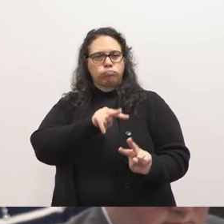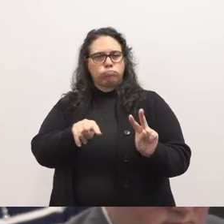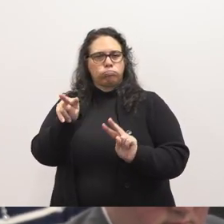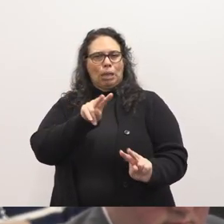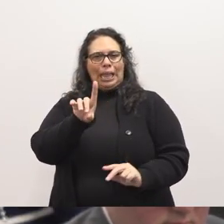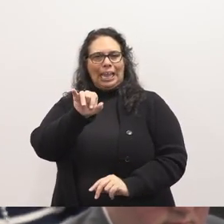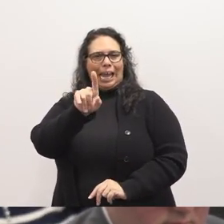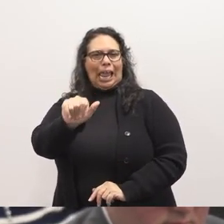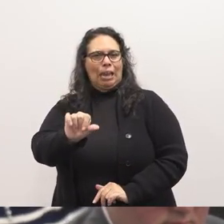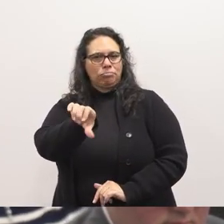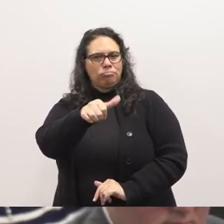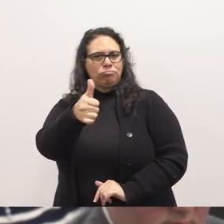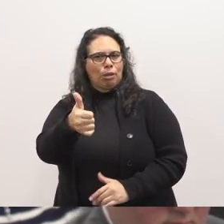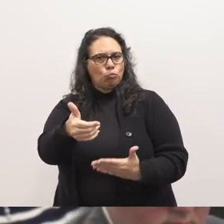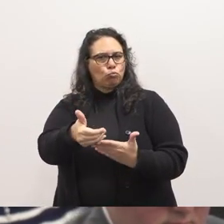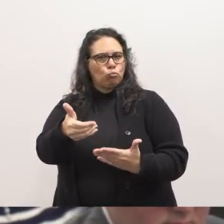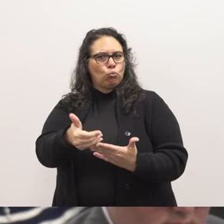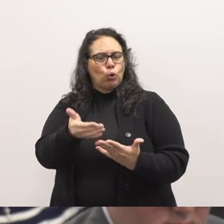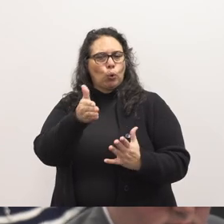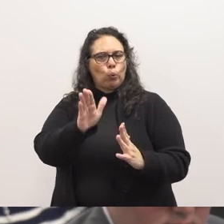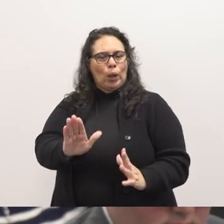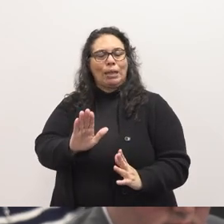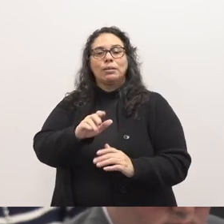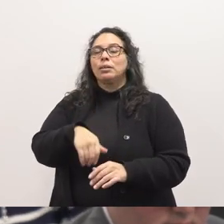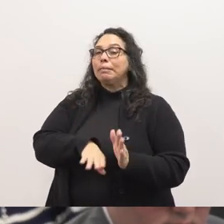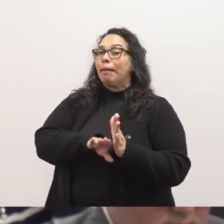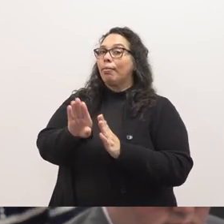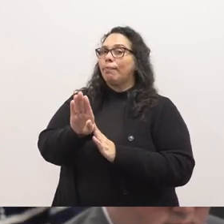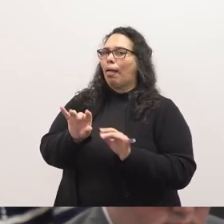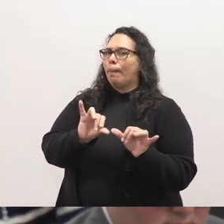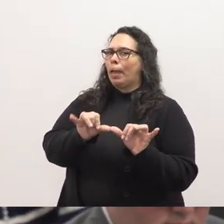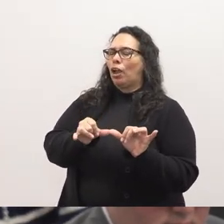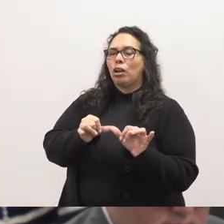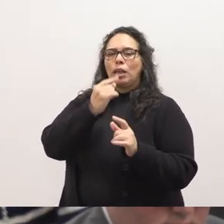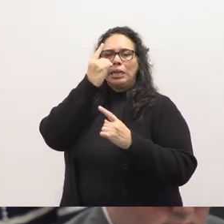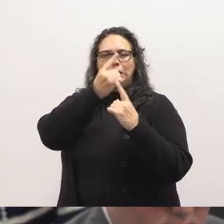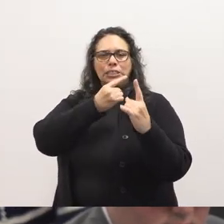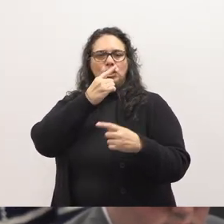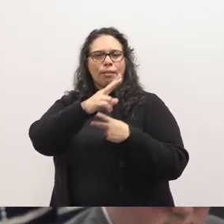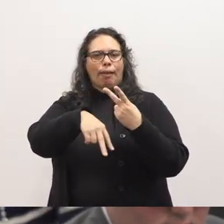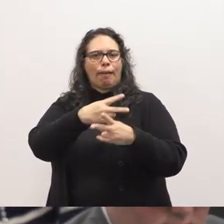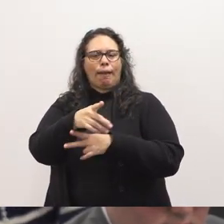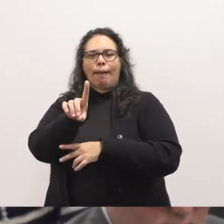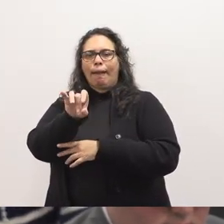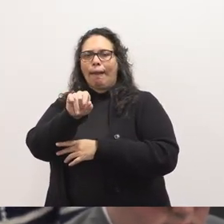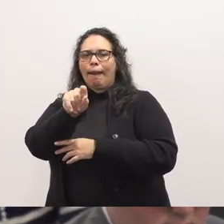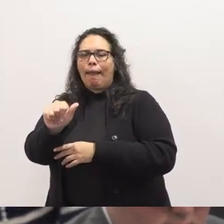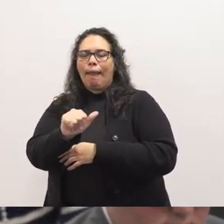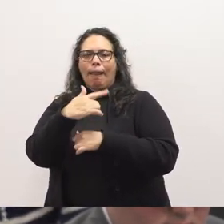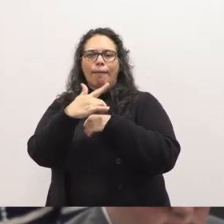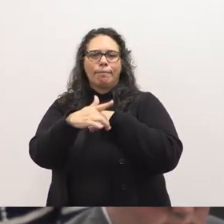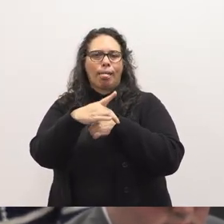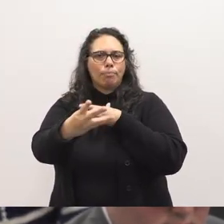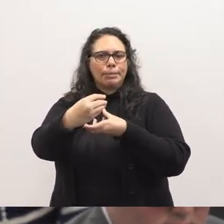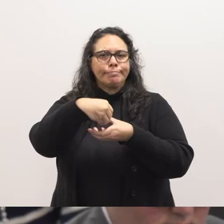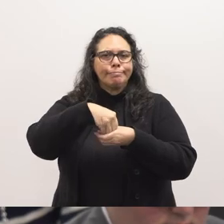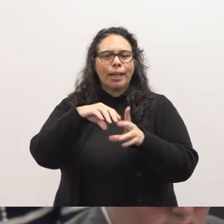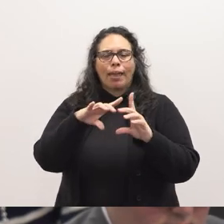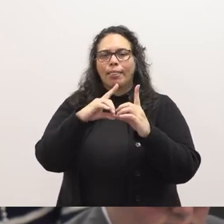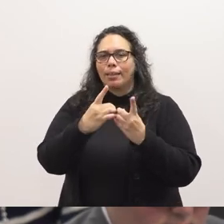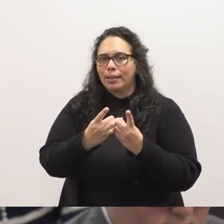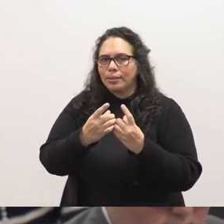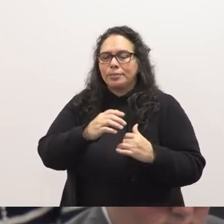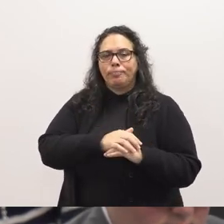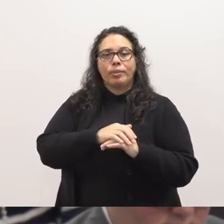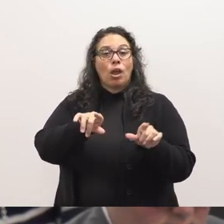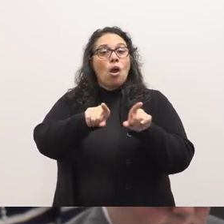different way. As we developed those metrics, we considered the type of data that is available within our district. And